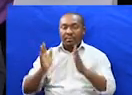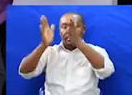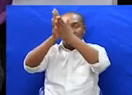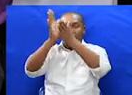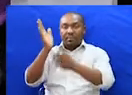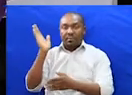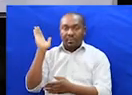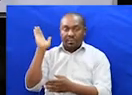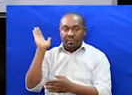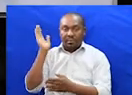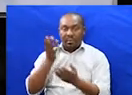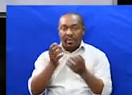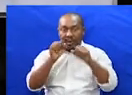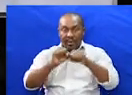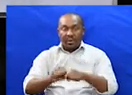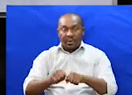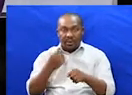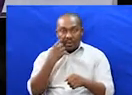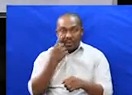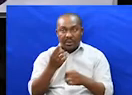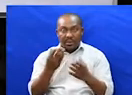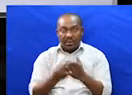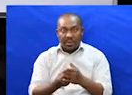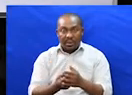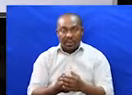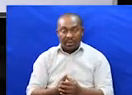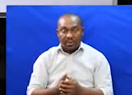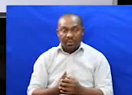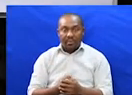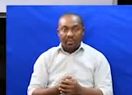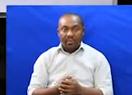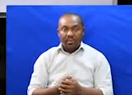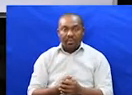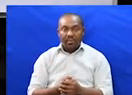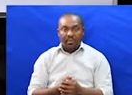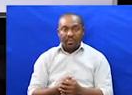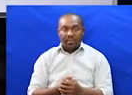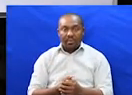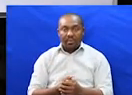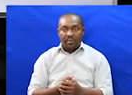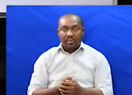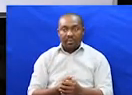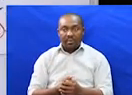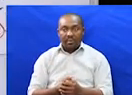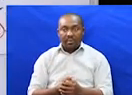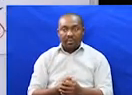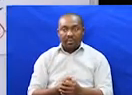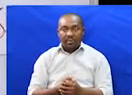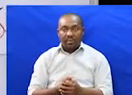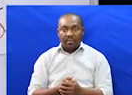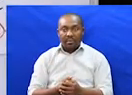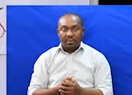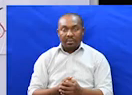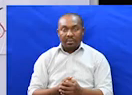then we shall observe together this one. Good, my dear student. So as